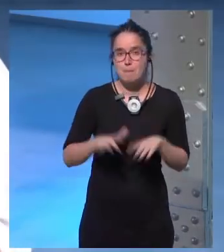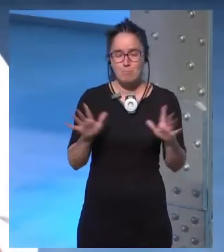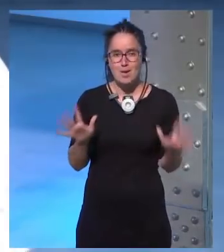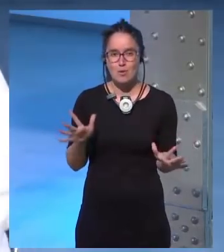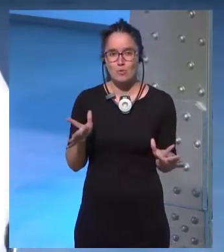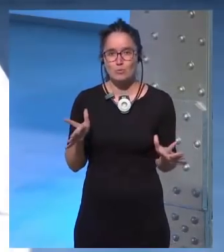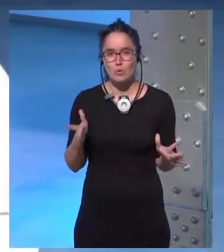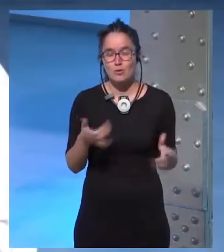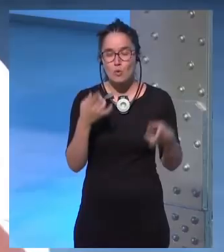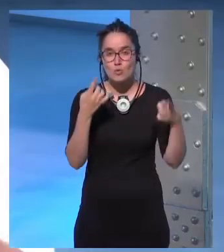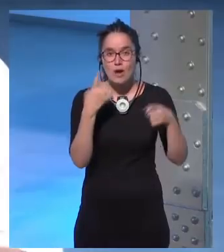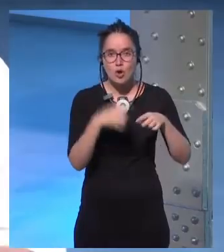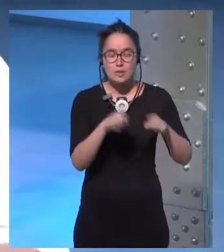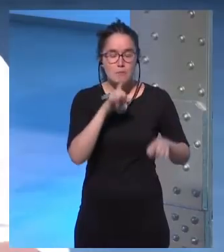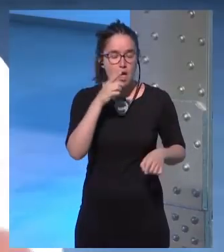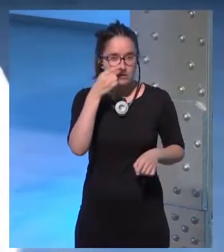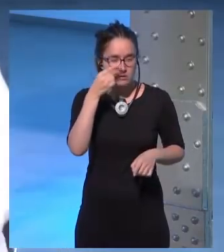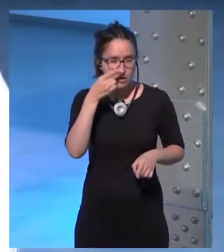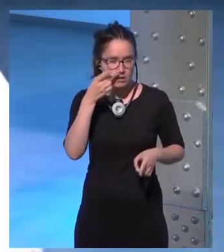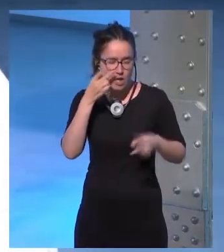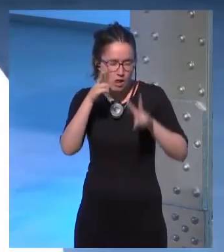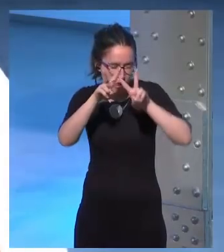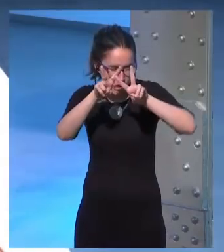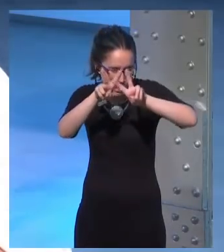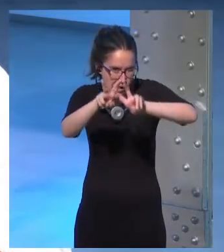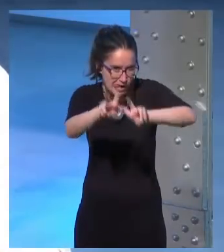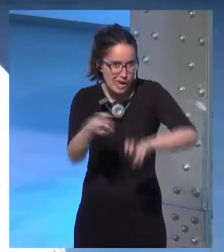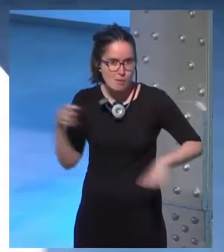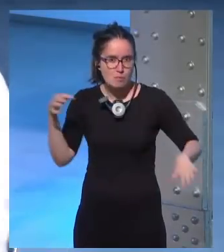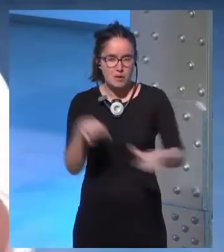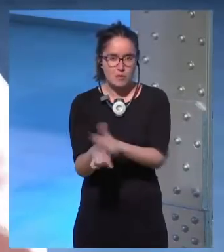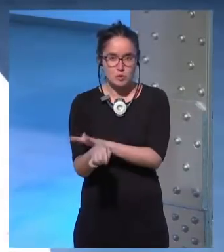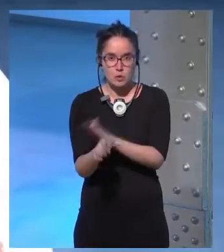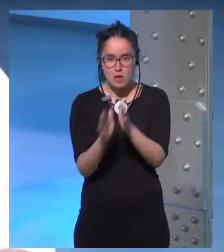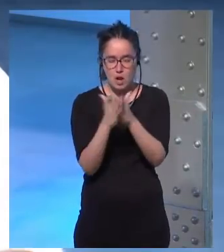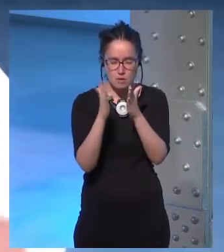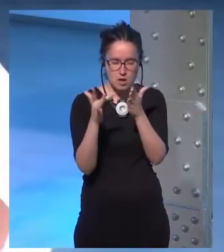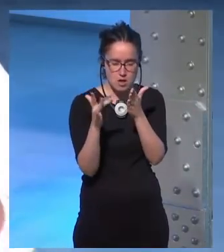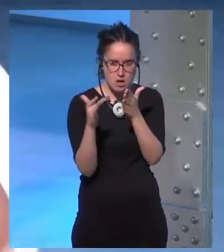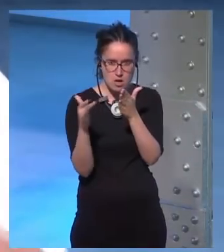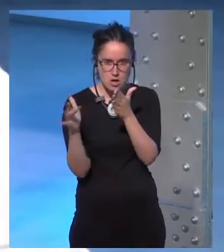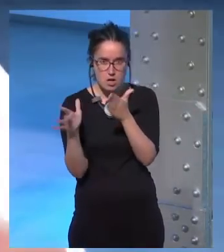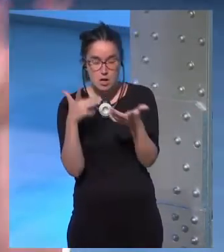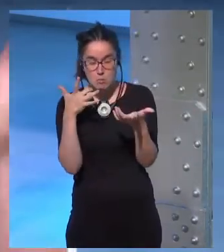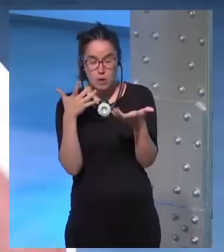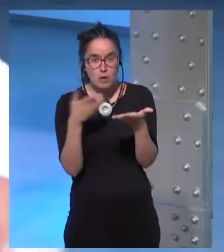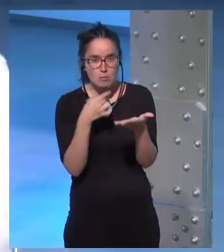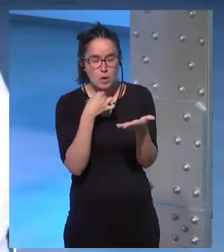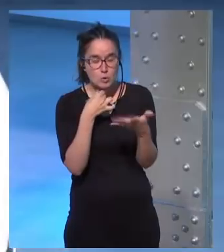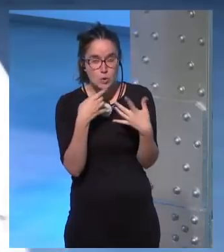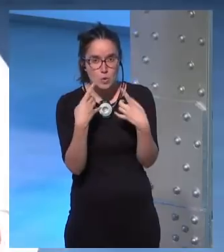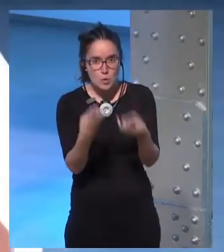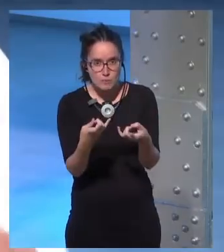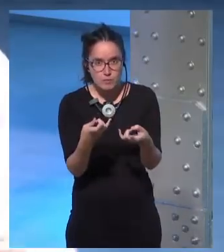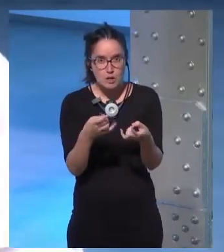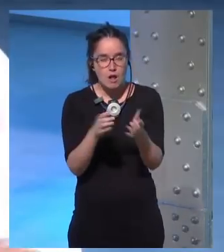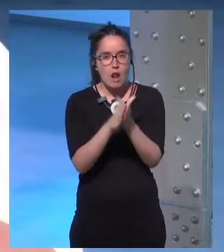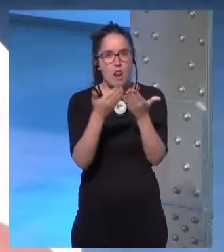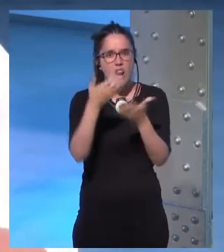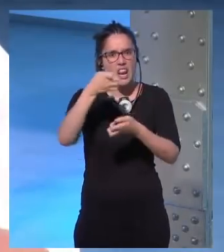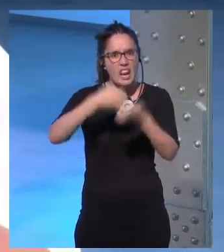go to the book, go to the end of the book, look at other stuff they've cited, and look those books up too. Skim those books, and it really